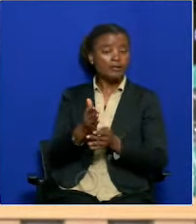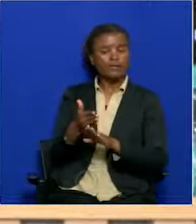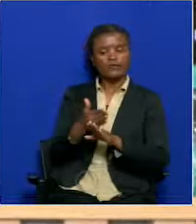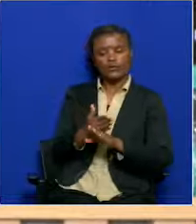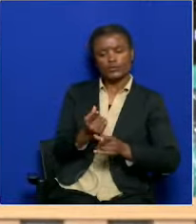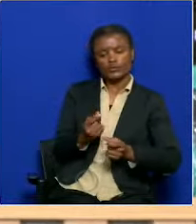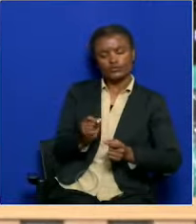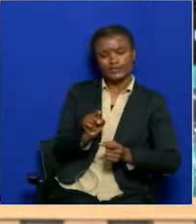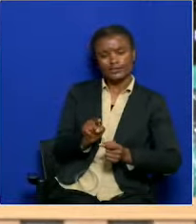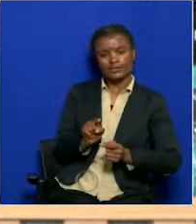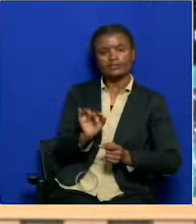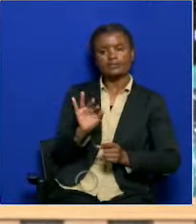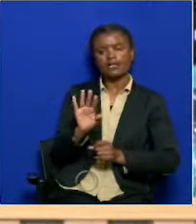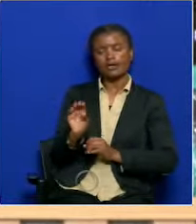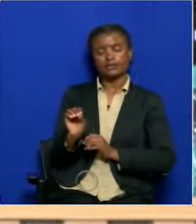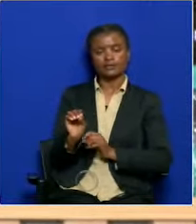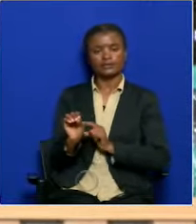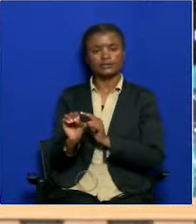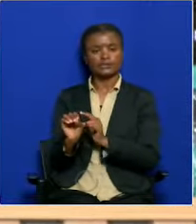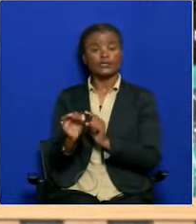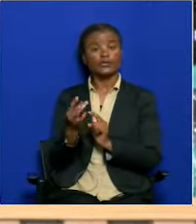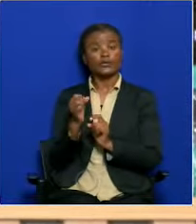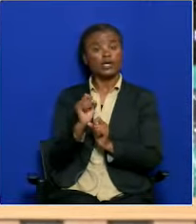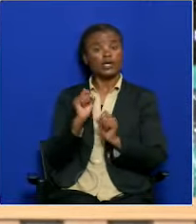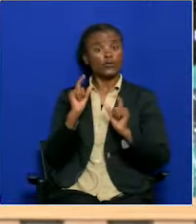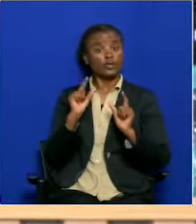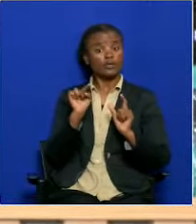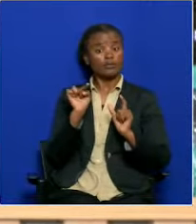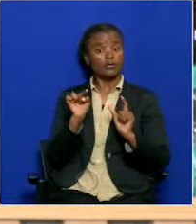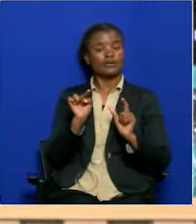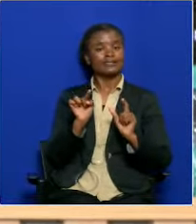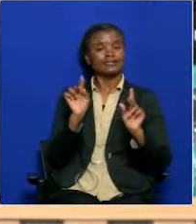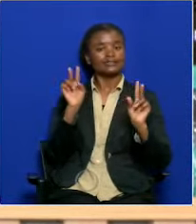of the tensions between the generals in the head office?